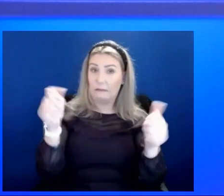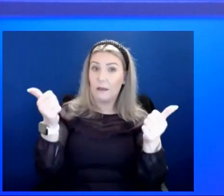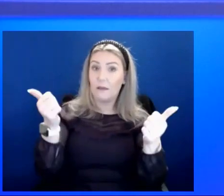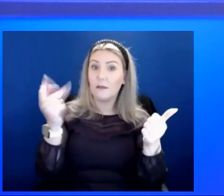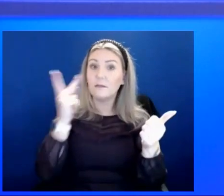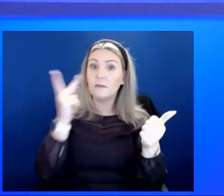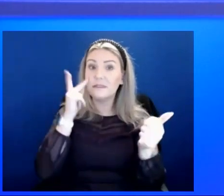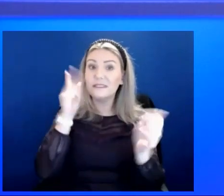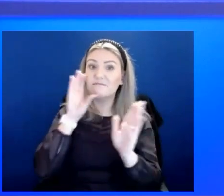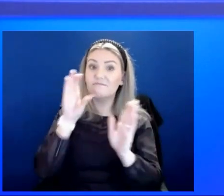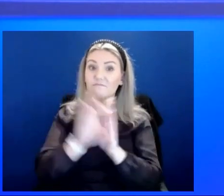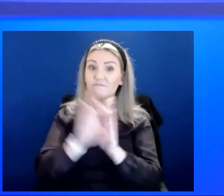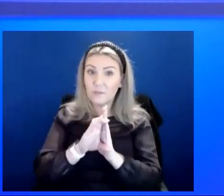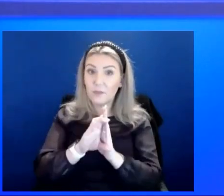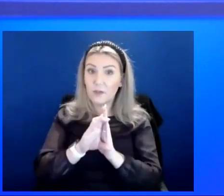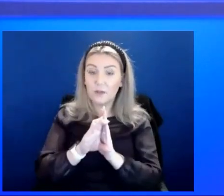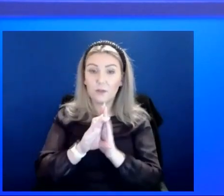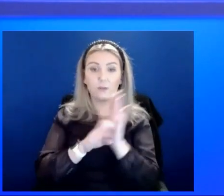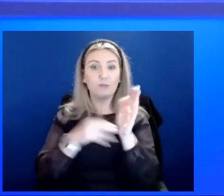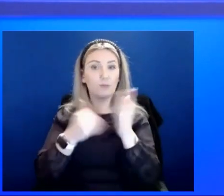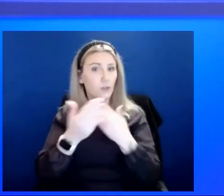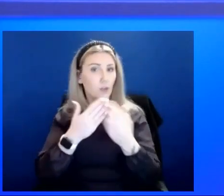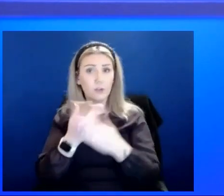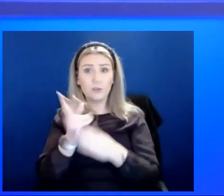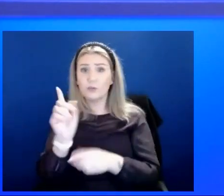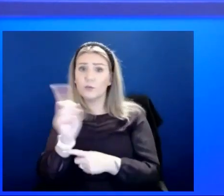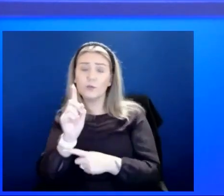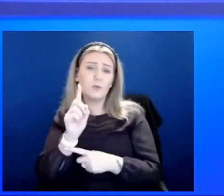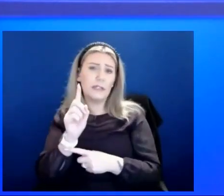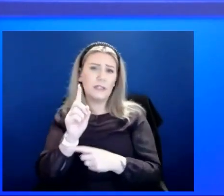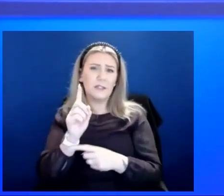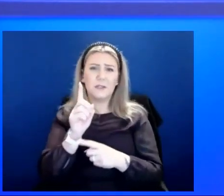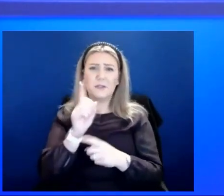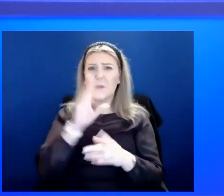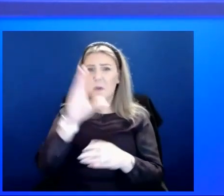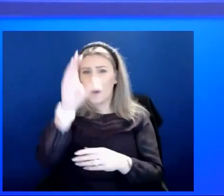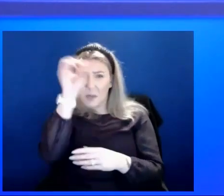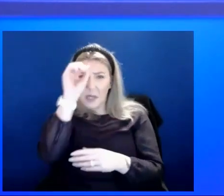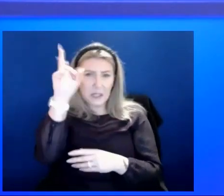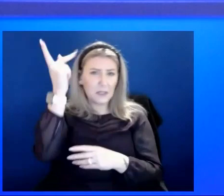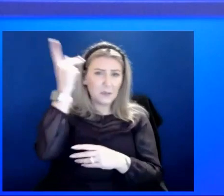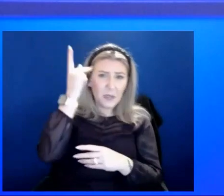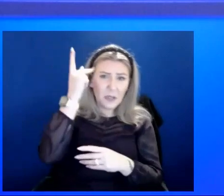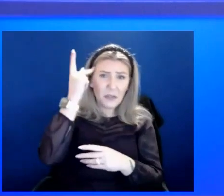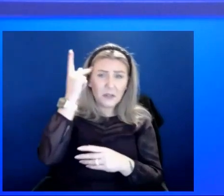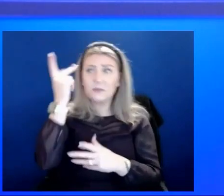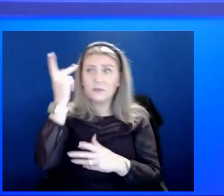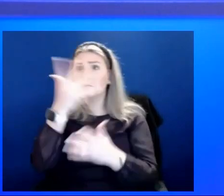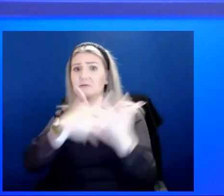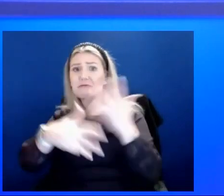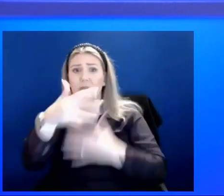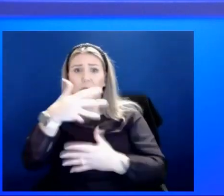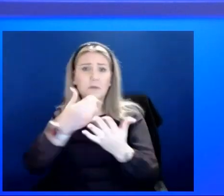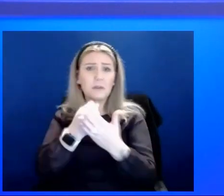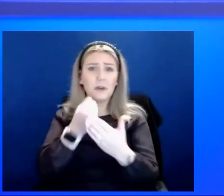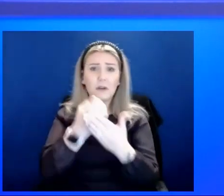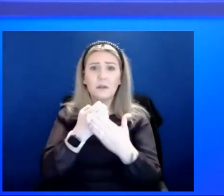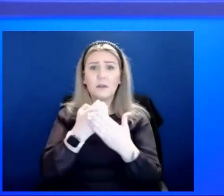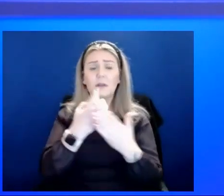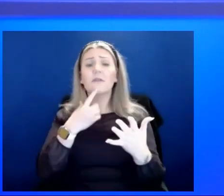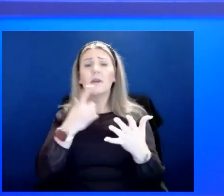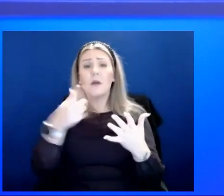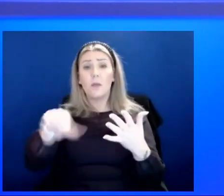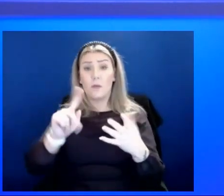images, regardless of where you fall on the political spectrum, the socioeconomic spectrum, these are people whose lives are